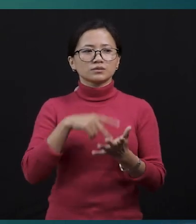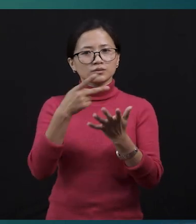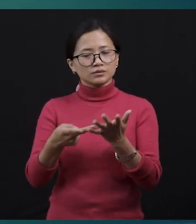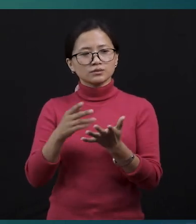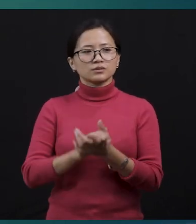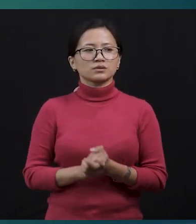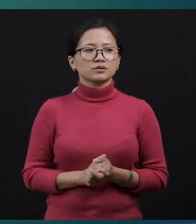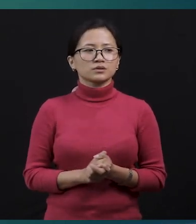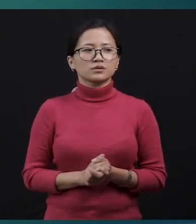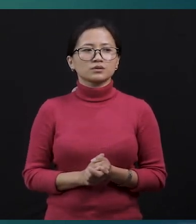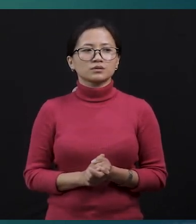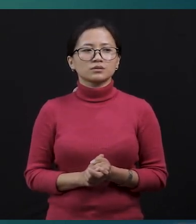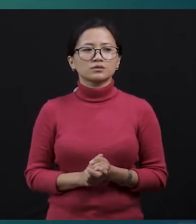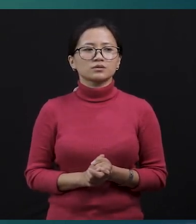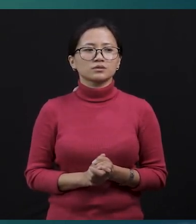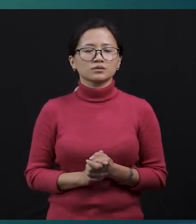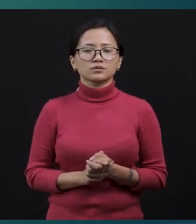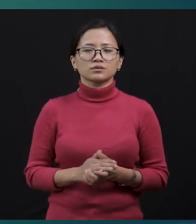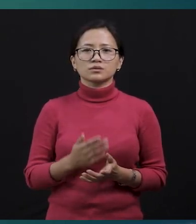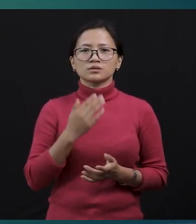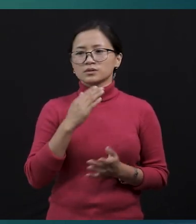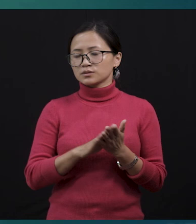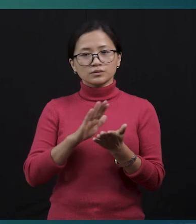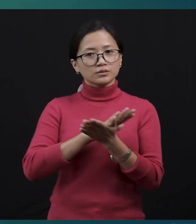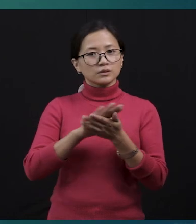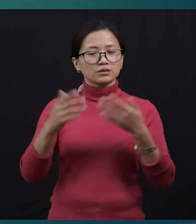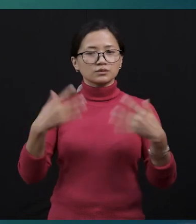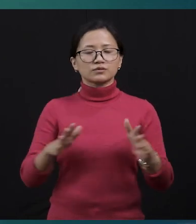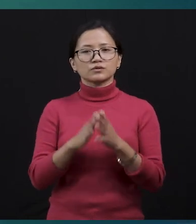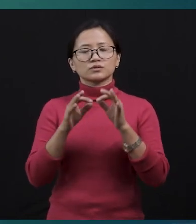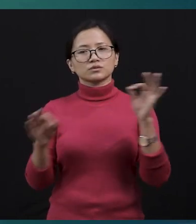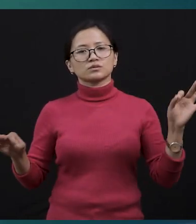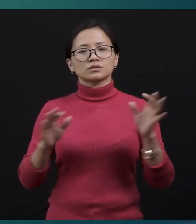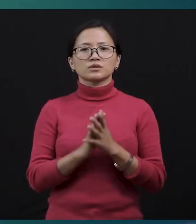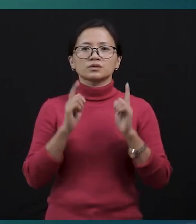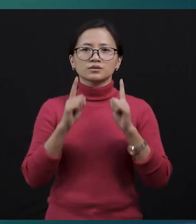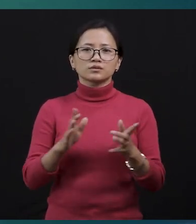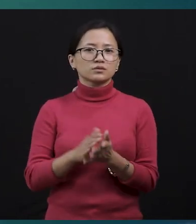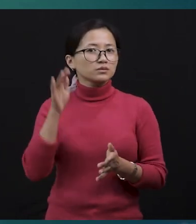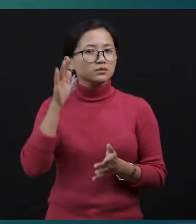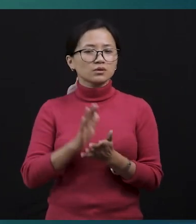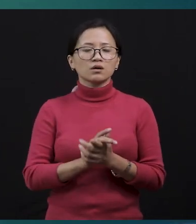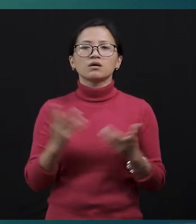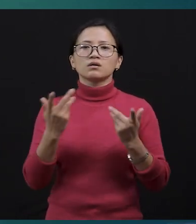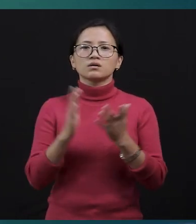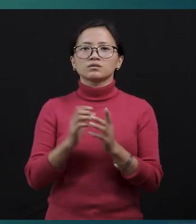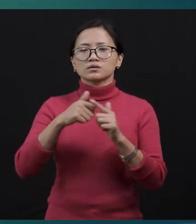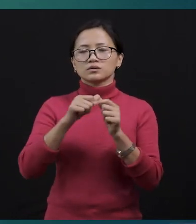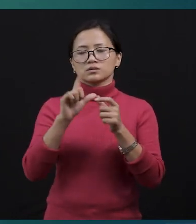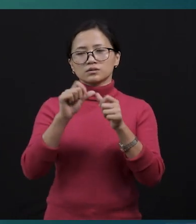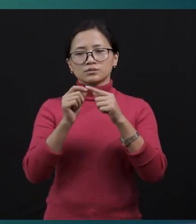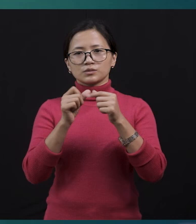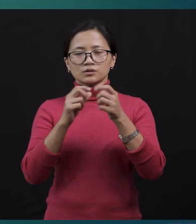accident, okay? And now with this we come to the end of our story, but we have heard about how Kalpana